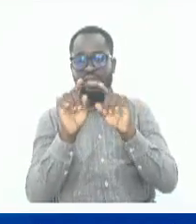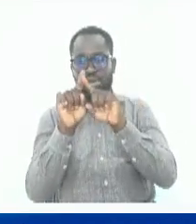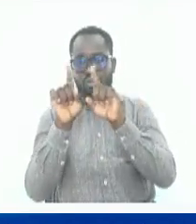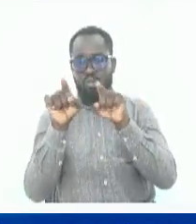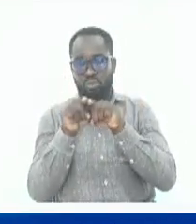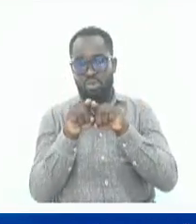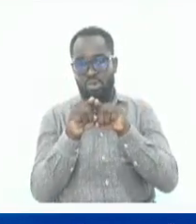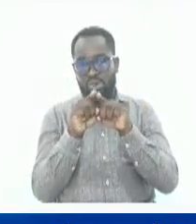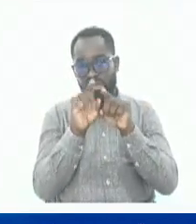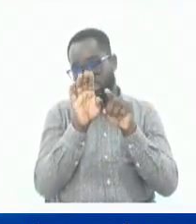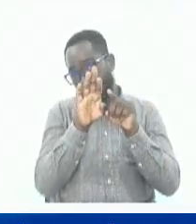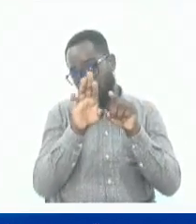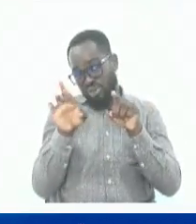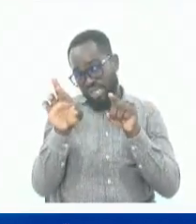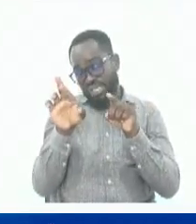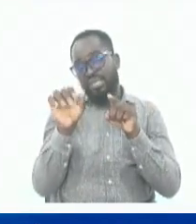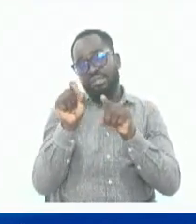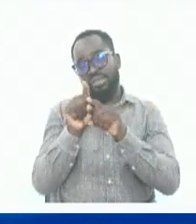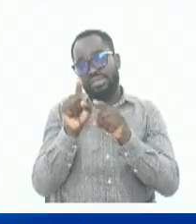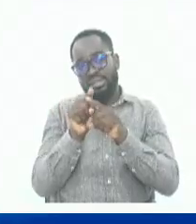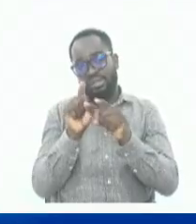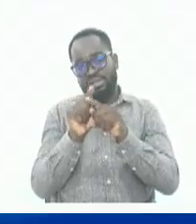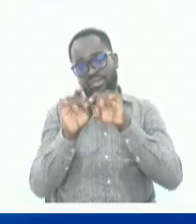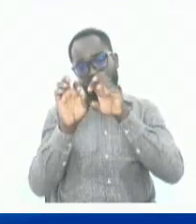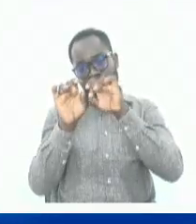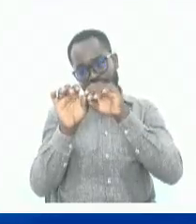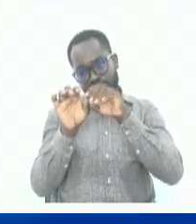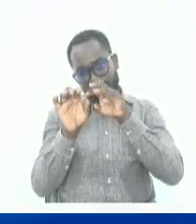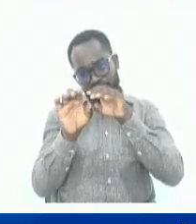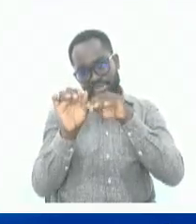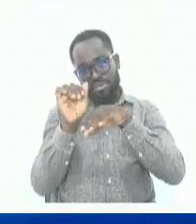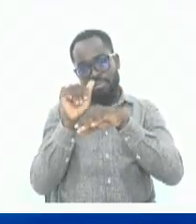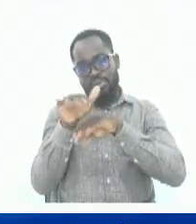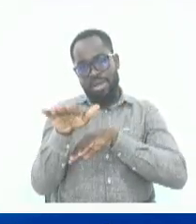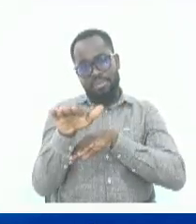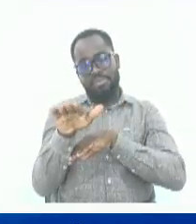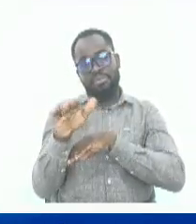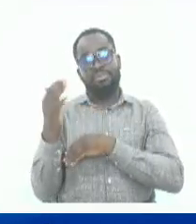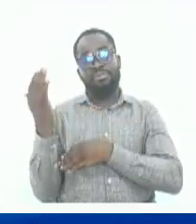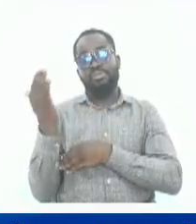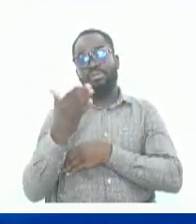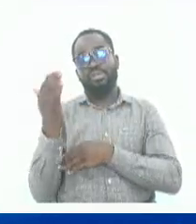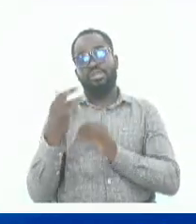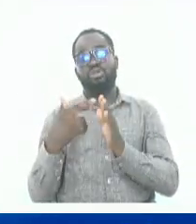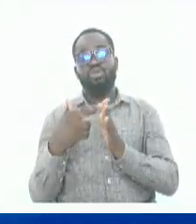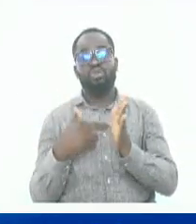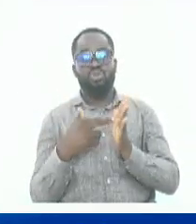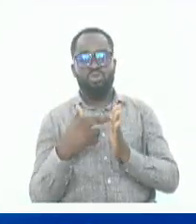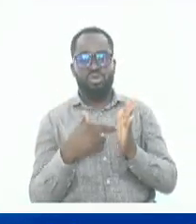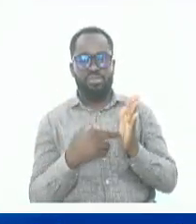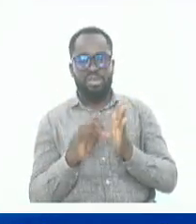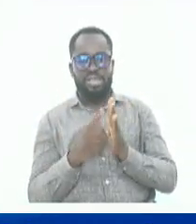screen, typing your question, and then clicking send. So we'll go straight into presentation of the reports.